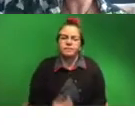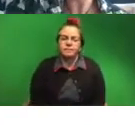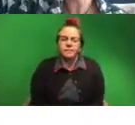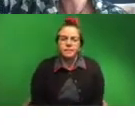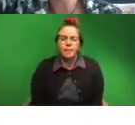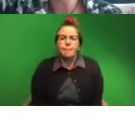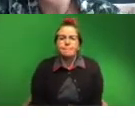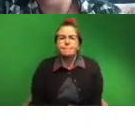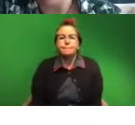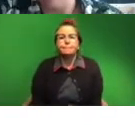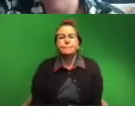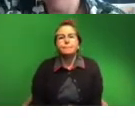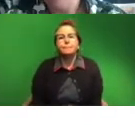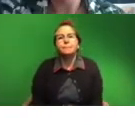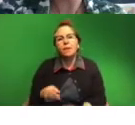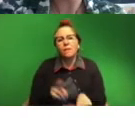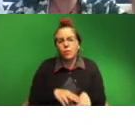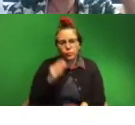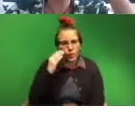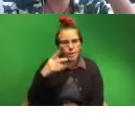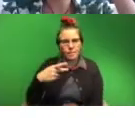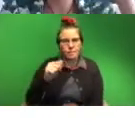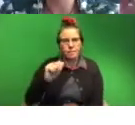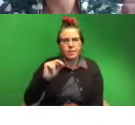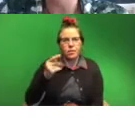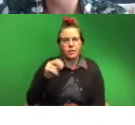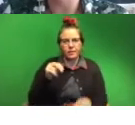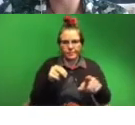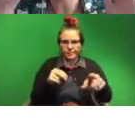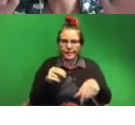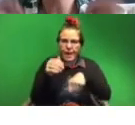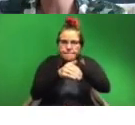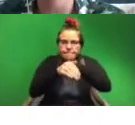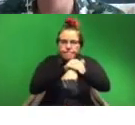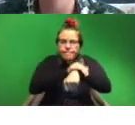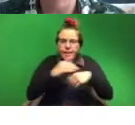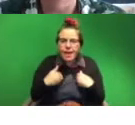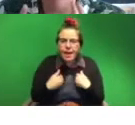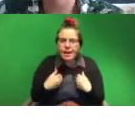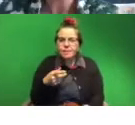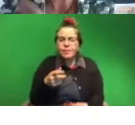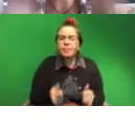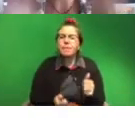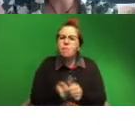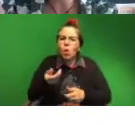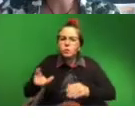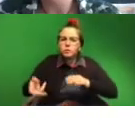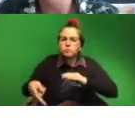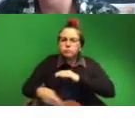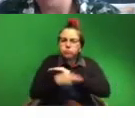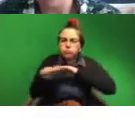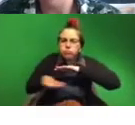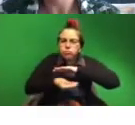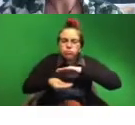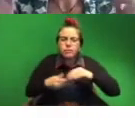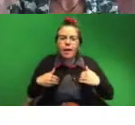So of course we know the pangolin. The pangolin is that little scaled creature there, the most trafficked animal in the entire world